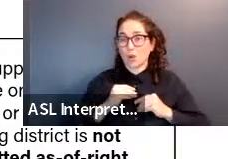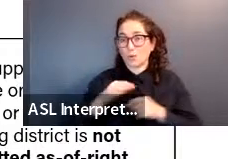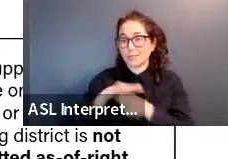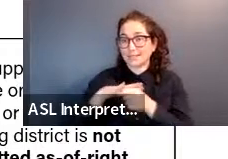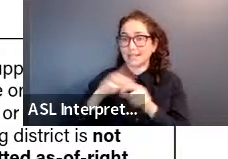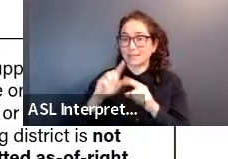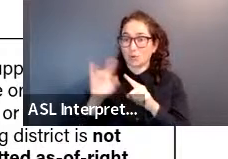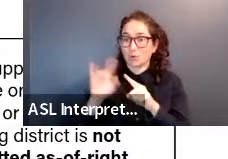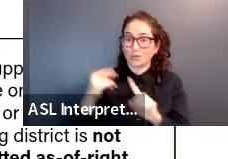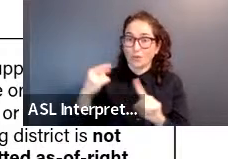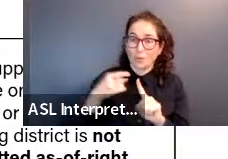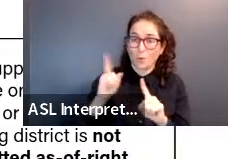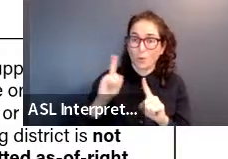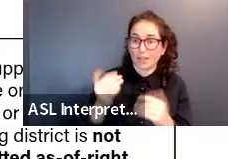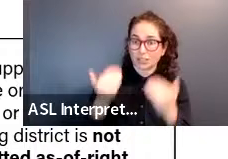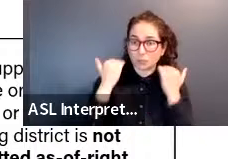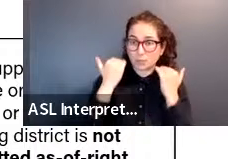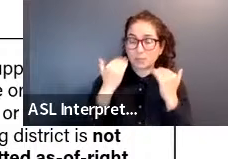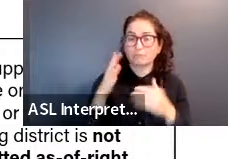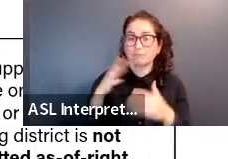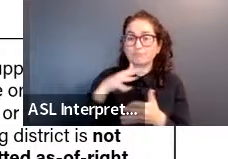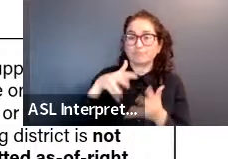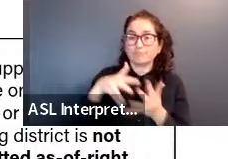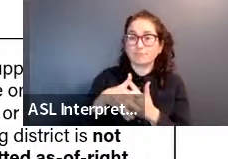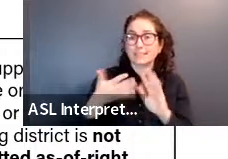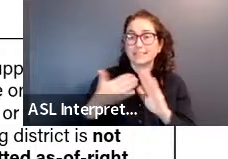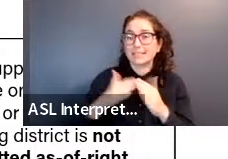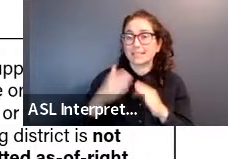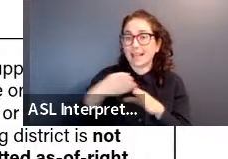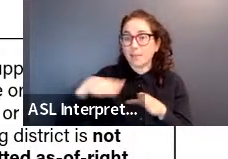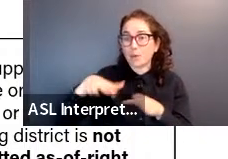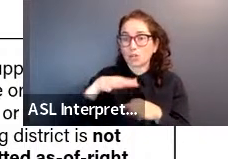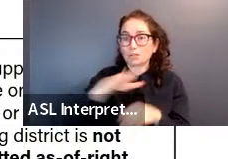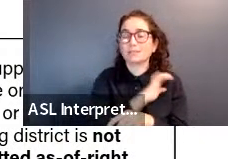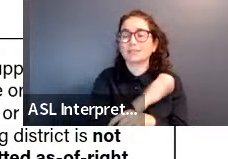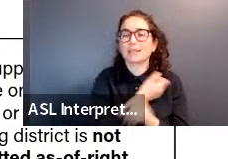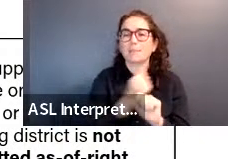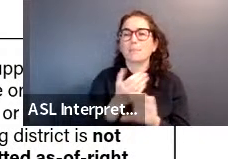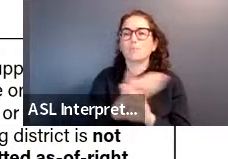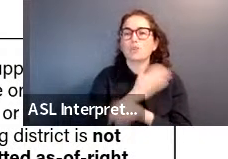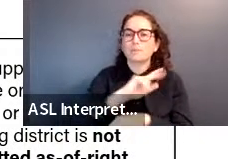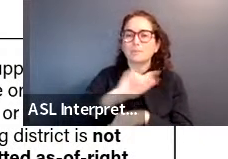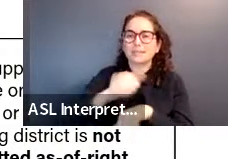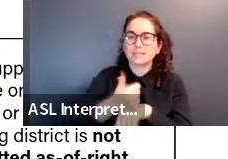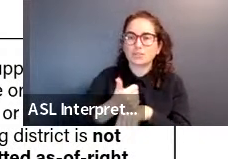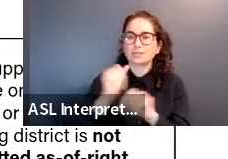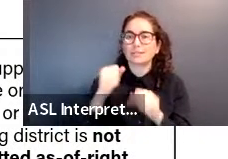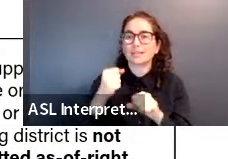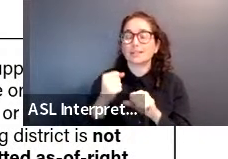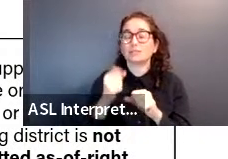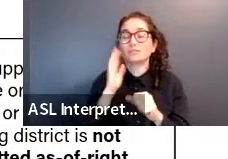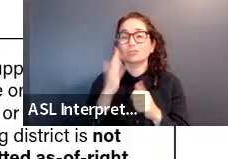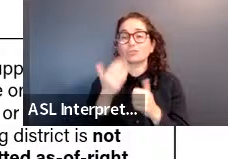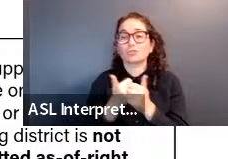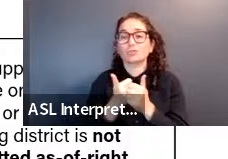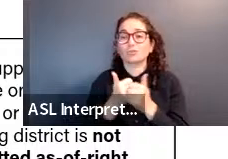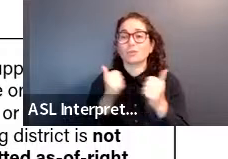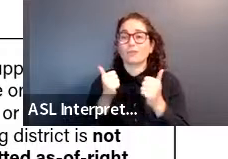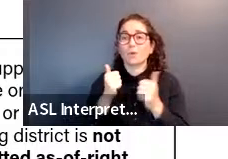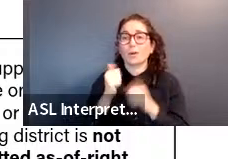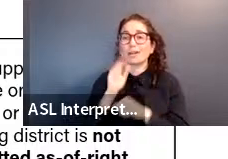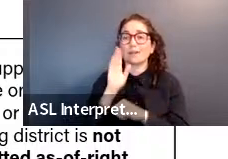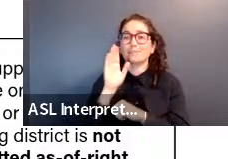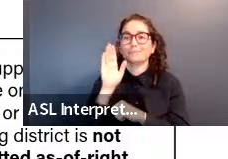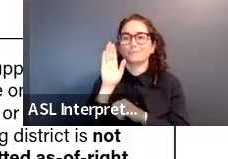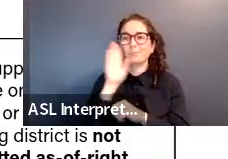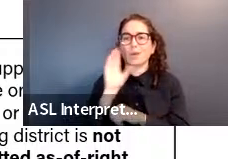of consumption, embedded in our city's neighborhoods where energy can be pre-positioned to help avoid brownouts or the use of dirty peaker